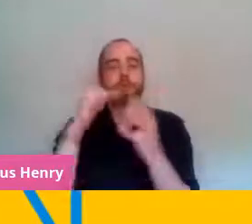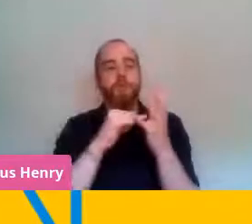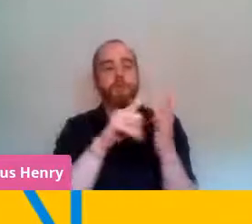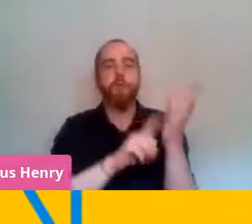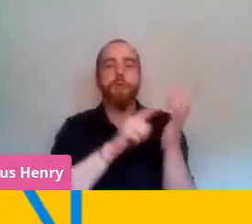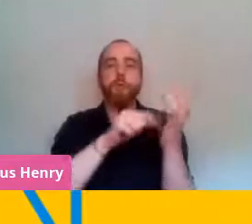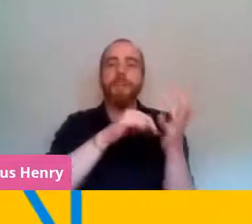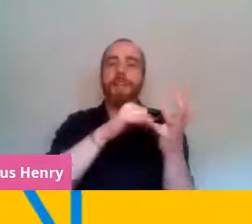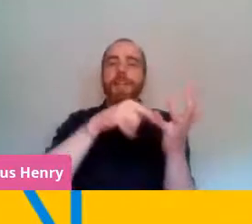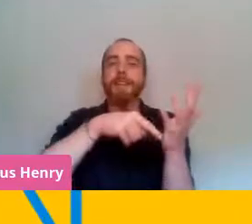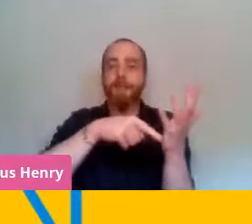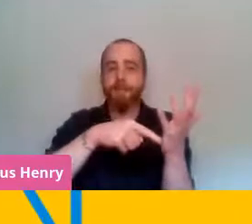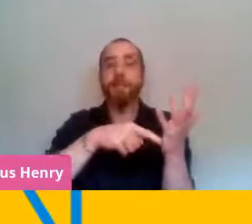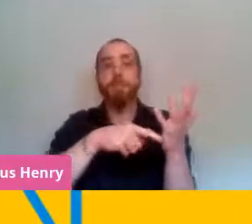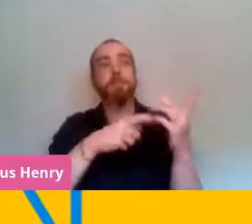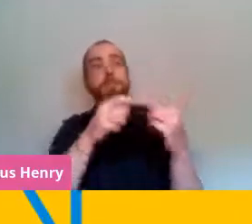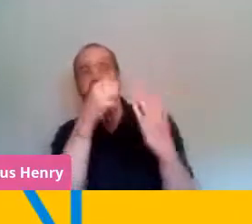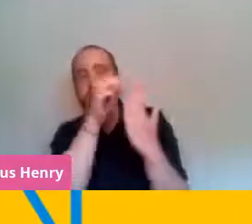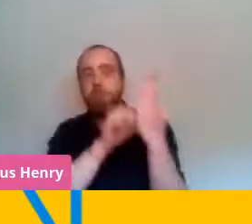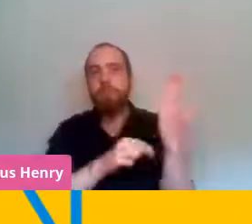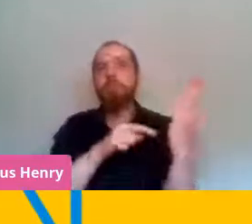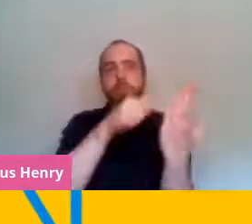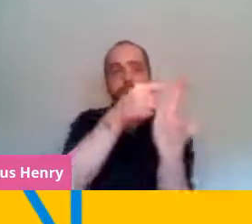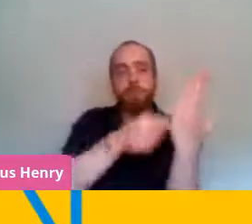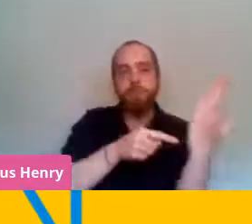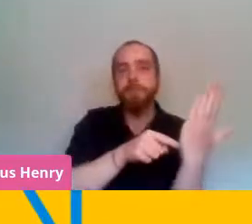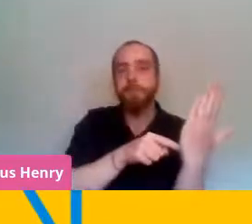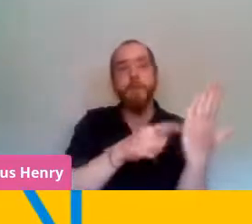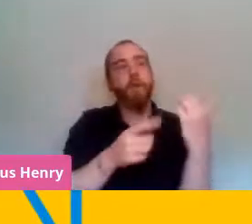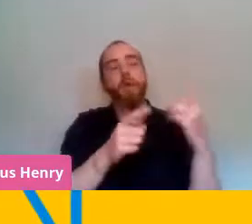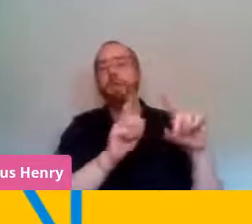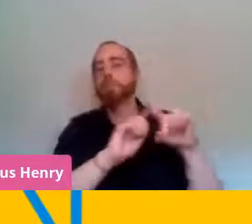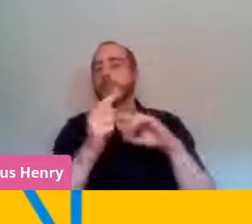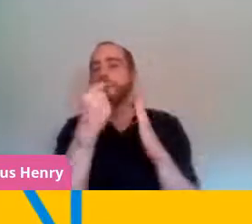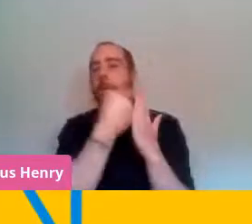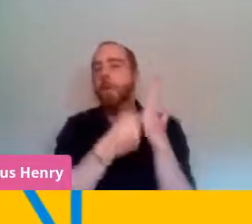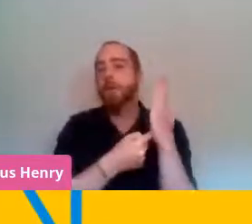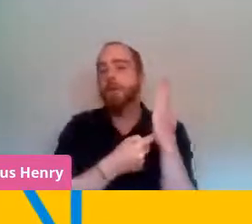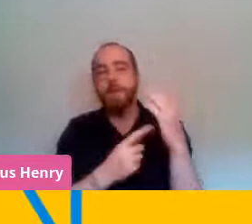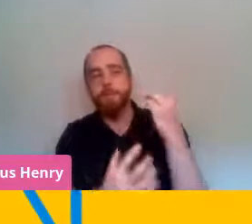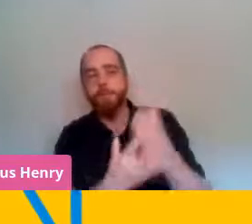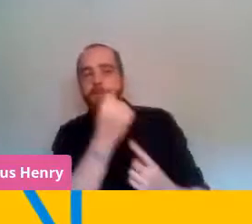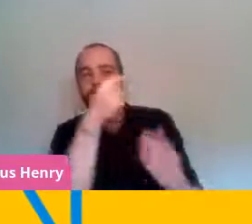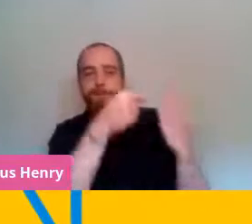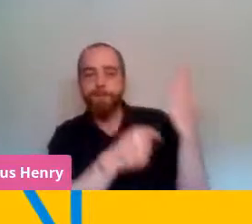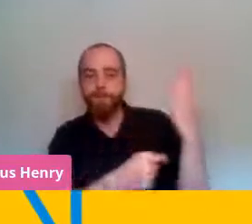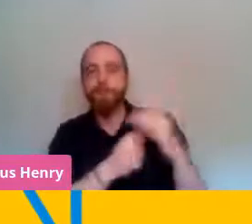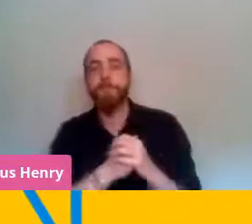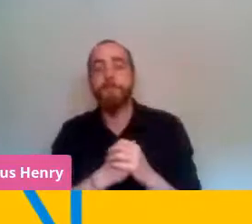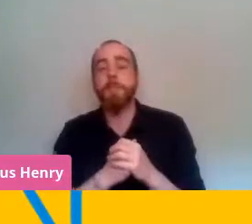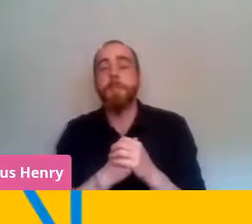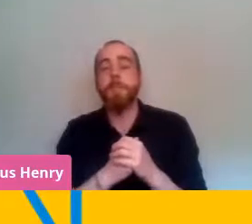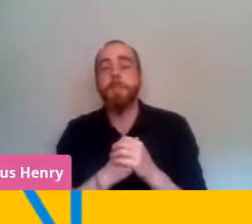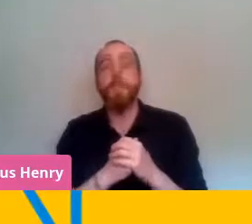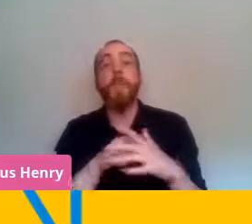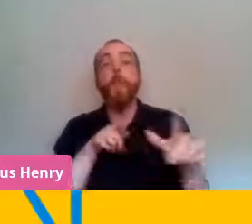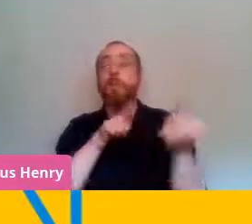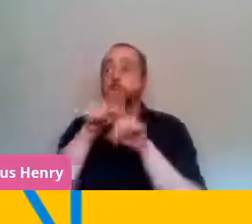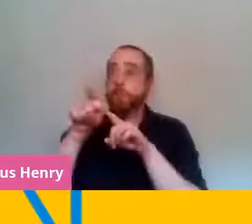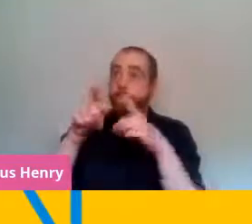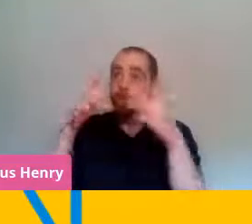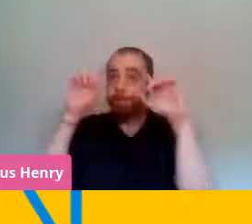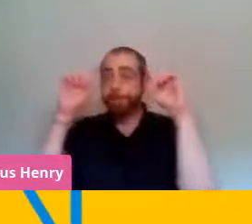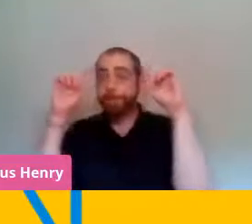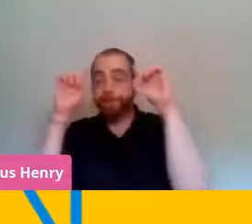to inoculate workers against attacks from management, trying to put forward what we think are realistic worst-case scenarios, and trying to prepare in